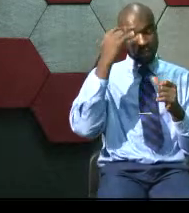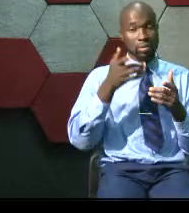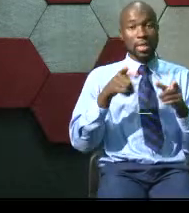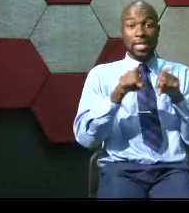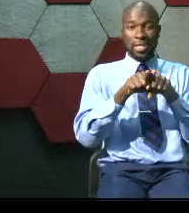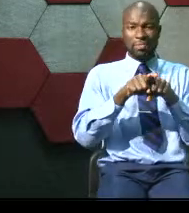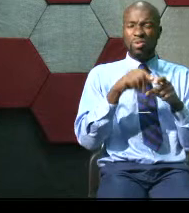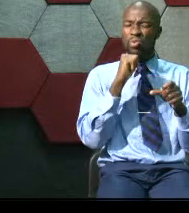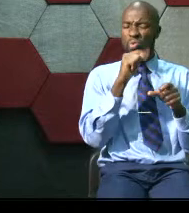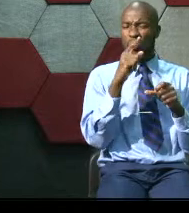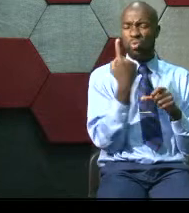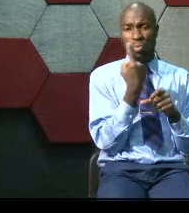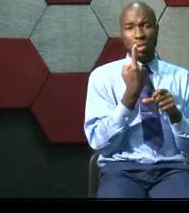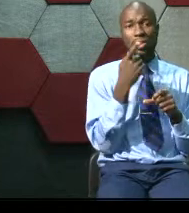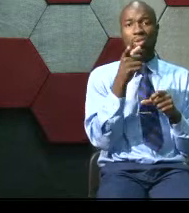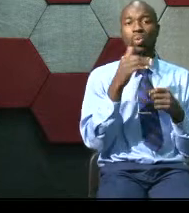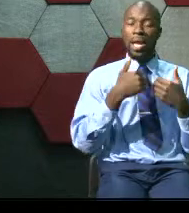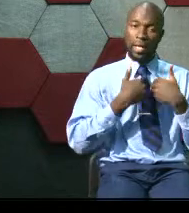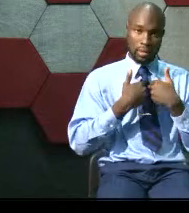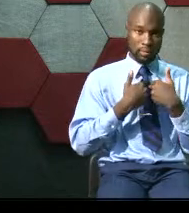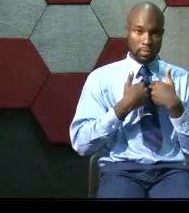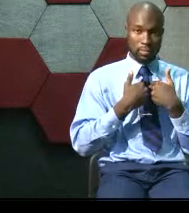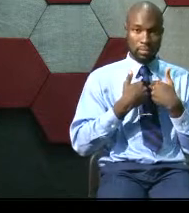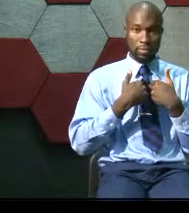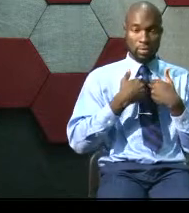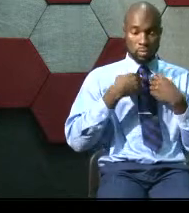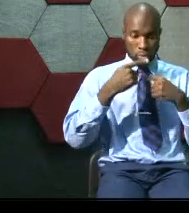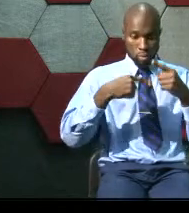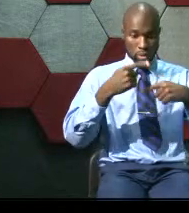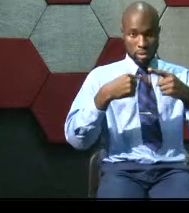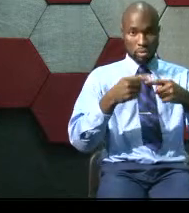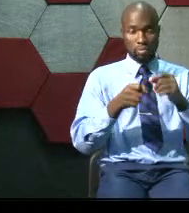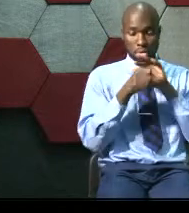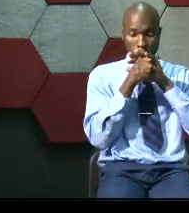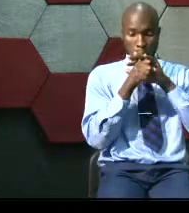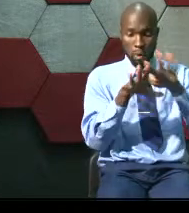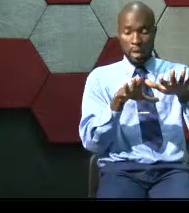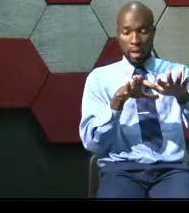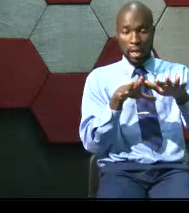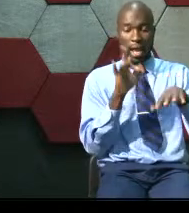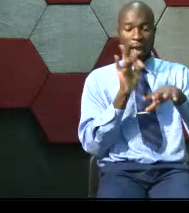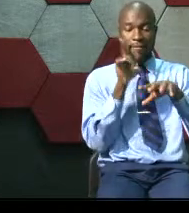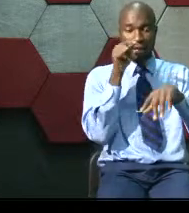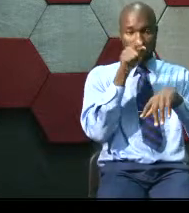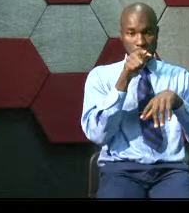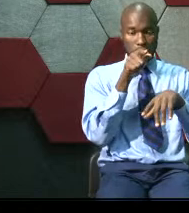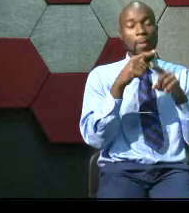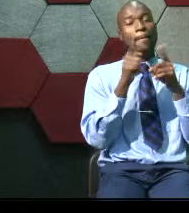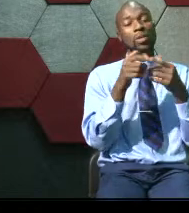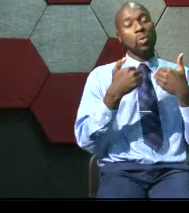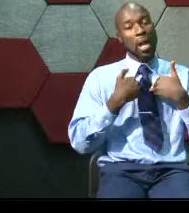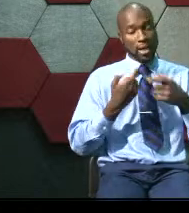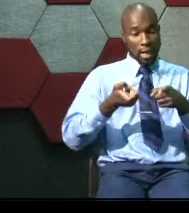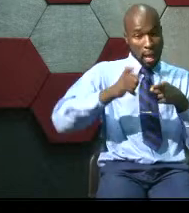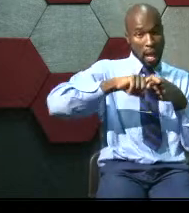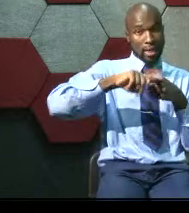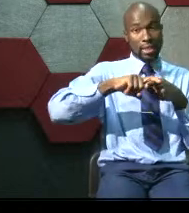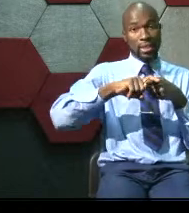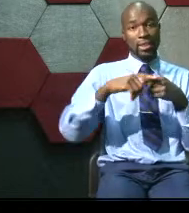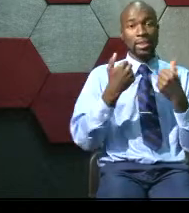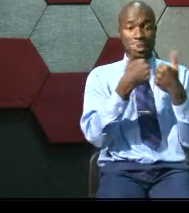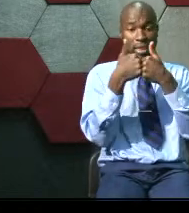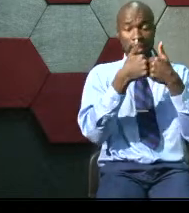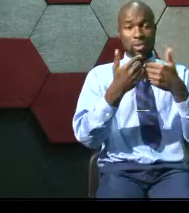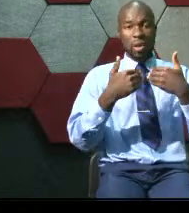only did you have to contend with the ongoing COVID-19 pandemic, but you had the added challenge of